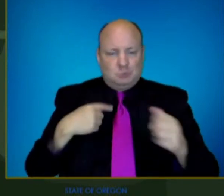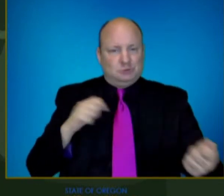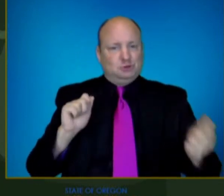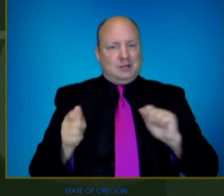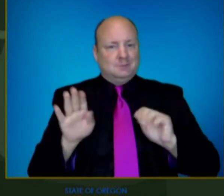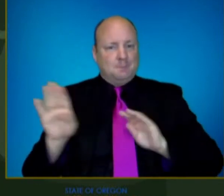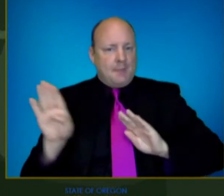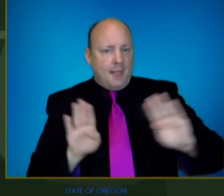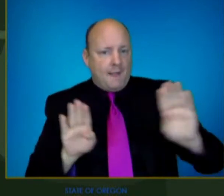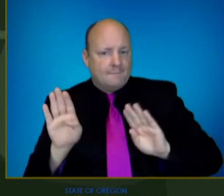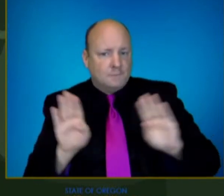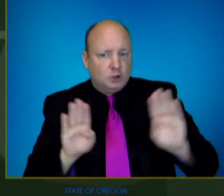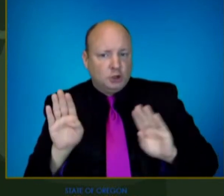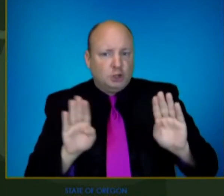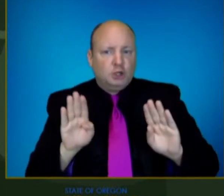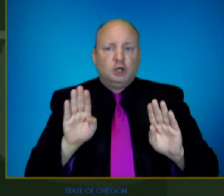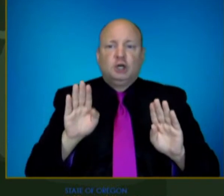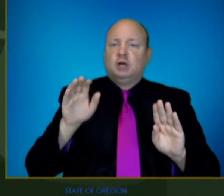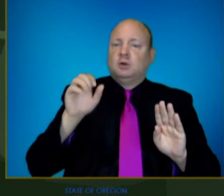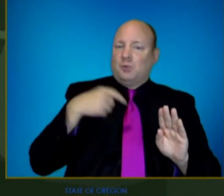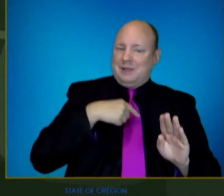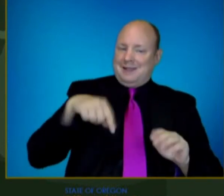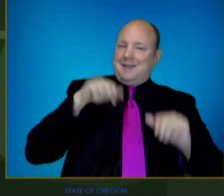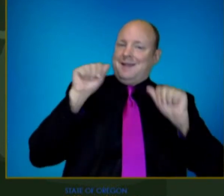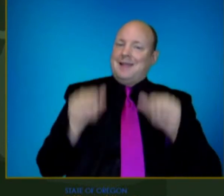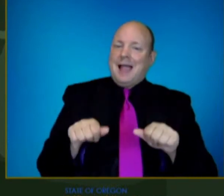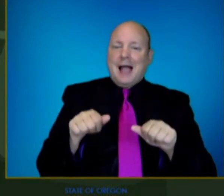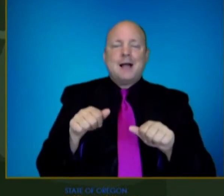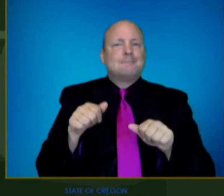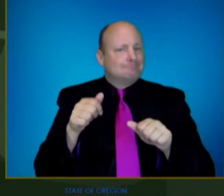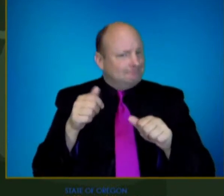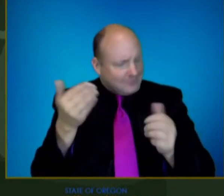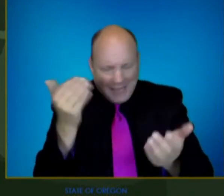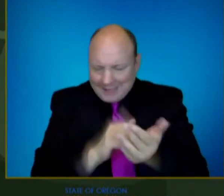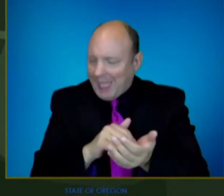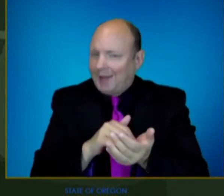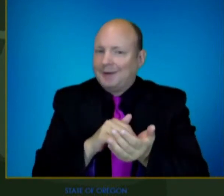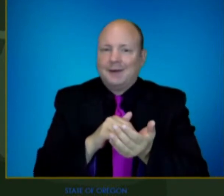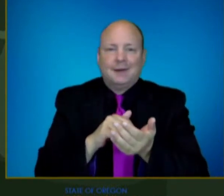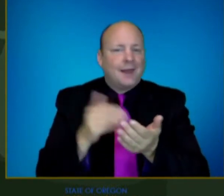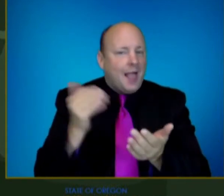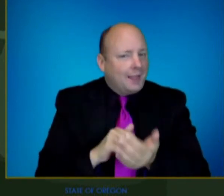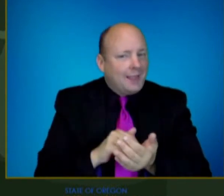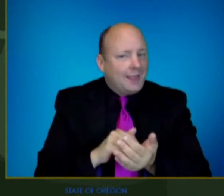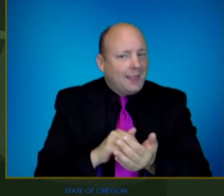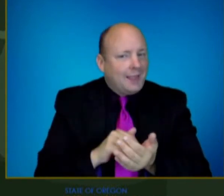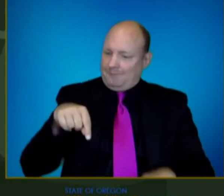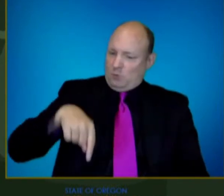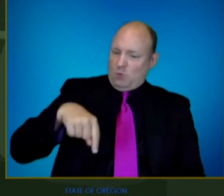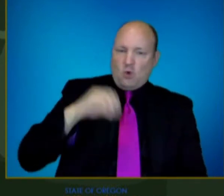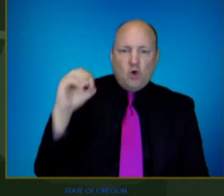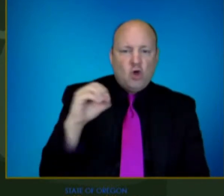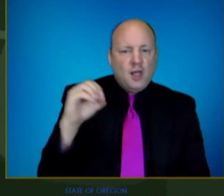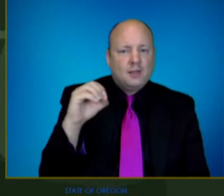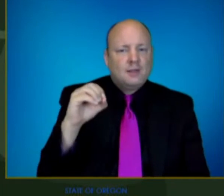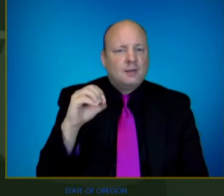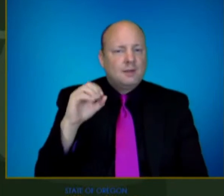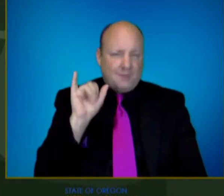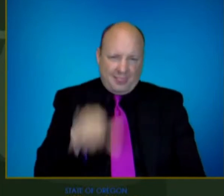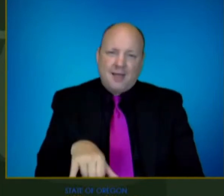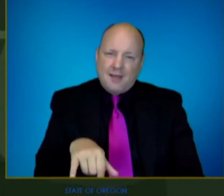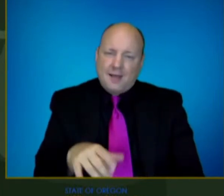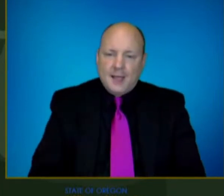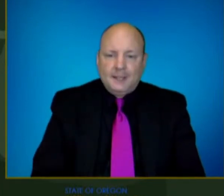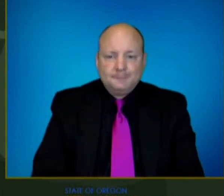I know we'll do it again. That's the Oregon way, and it's the only way we're going to get through this without it being